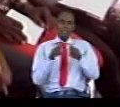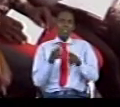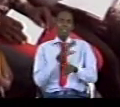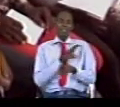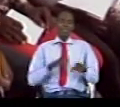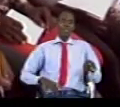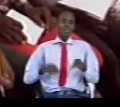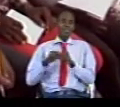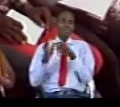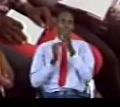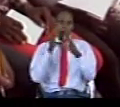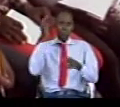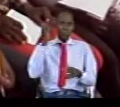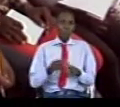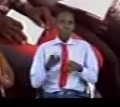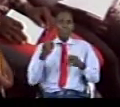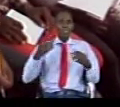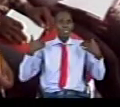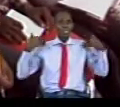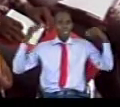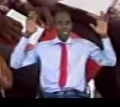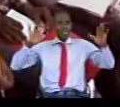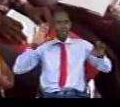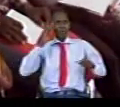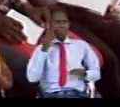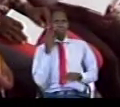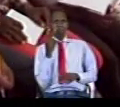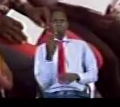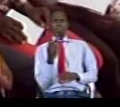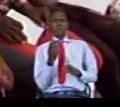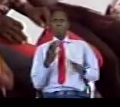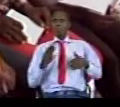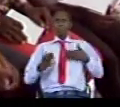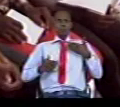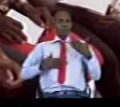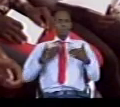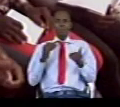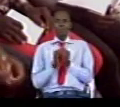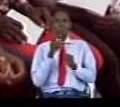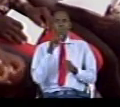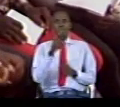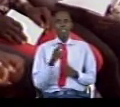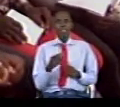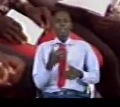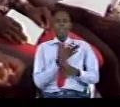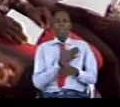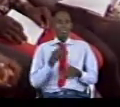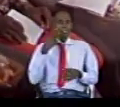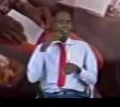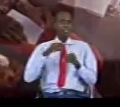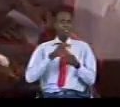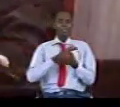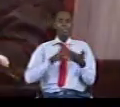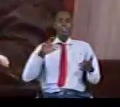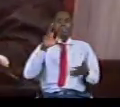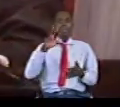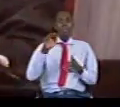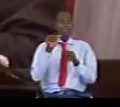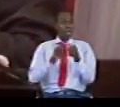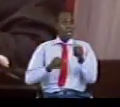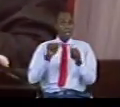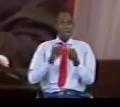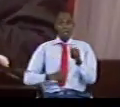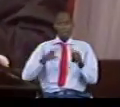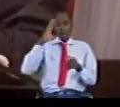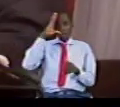The angels will see you and they will rejoice. But look at verse 3. And every man that